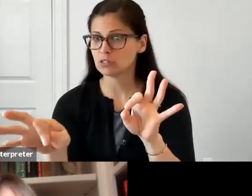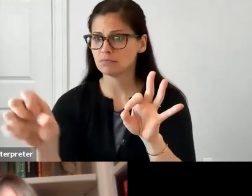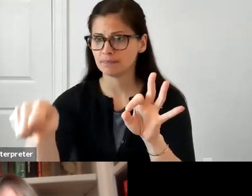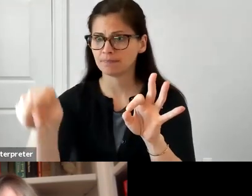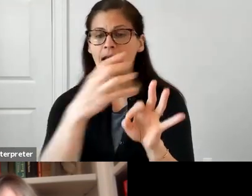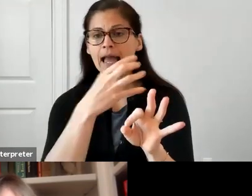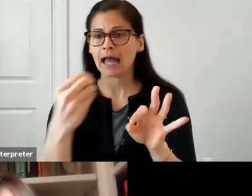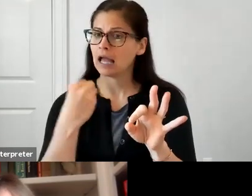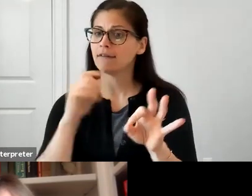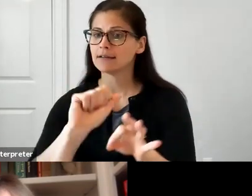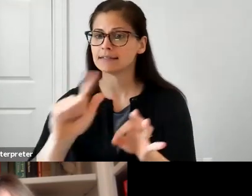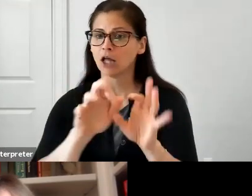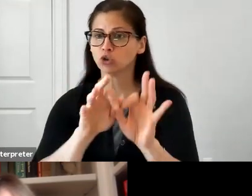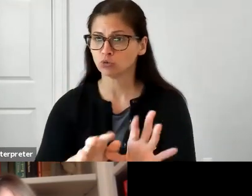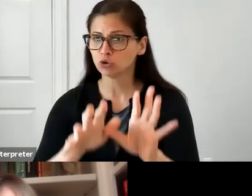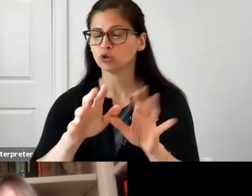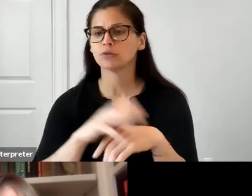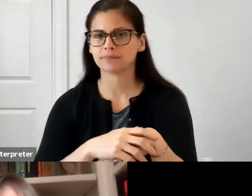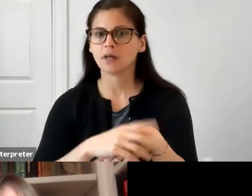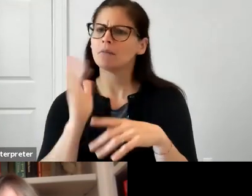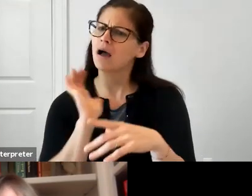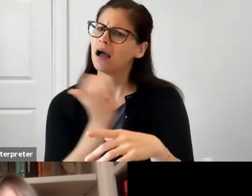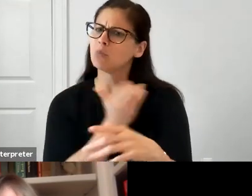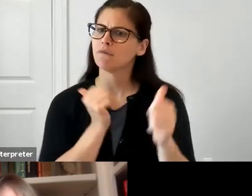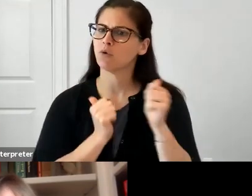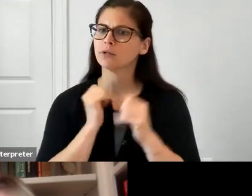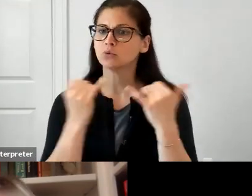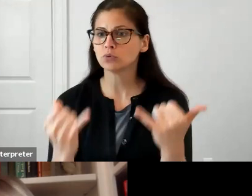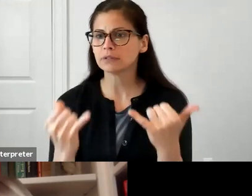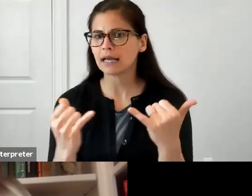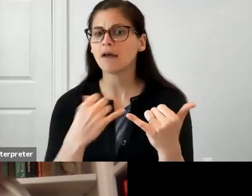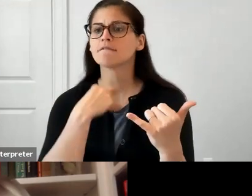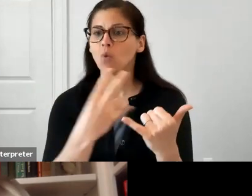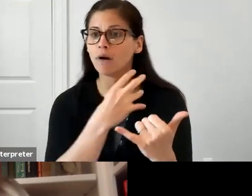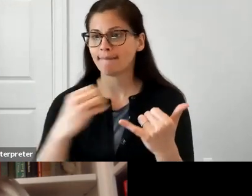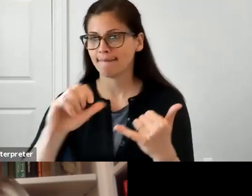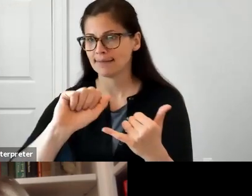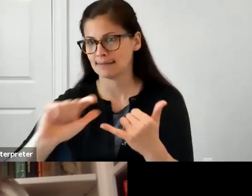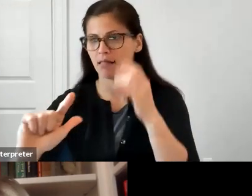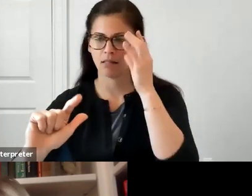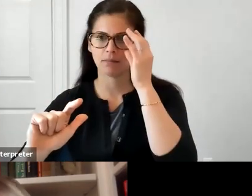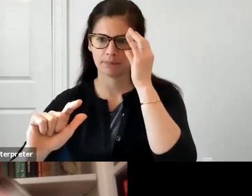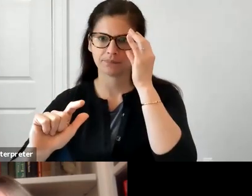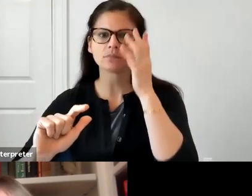we have our ASL interpreter, but our performance today will be in voice and ASL.